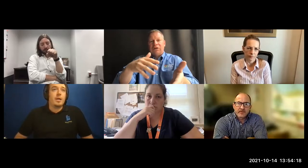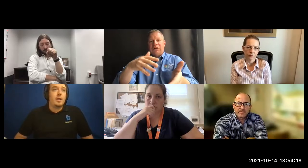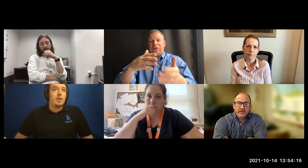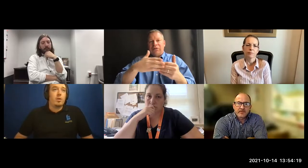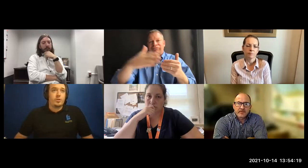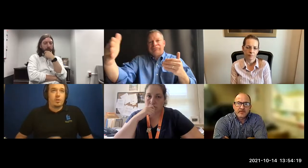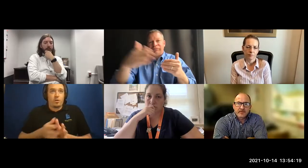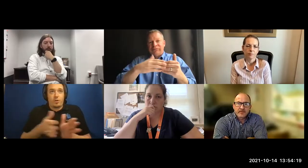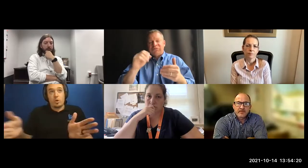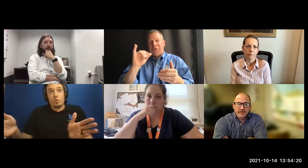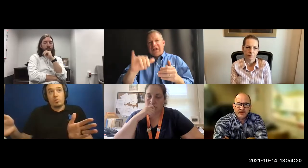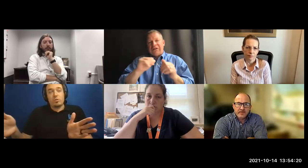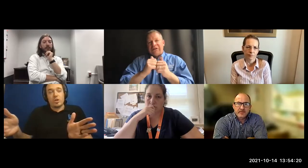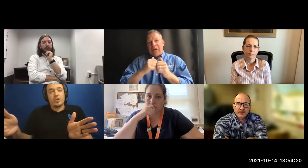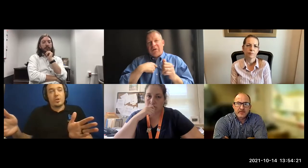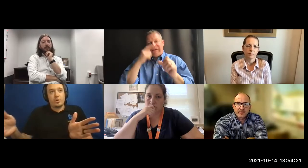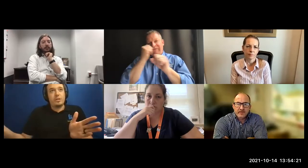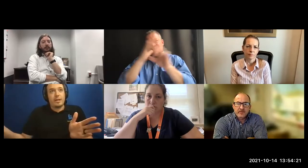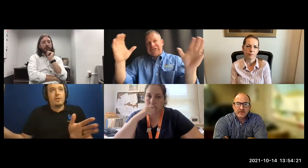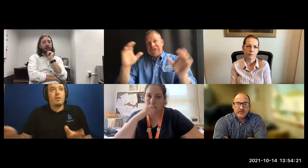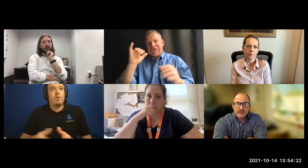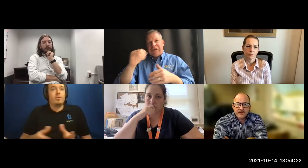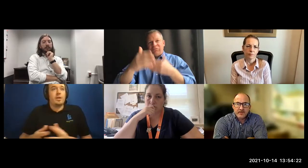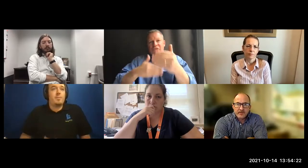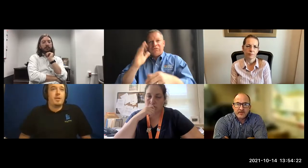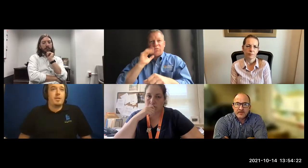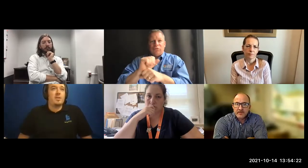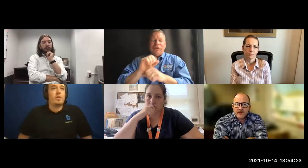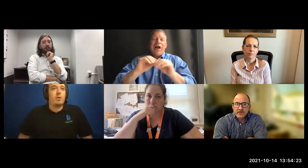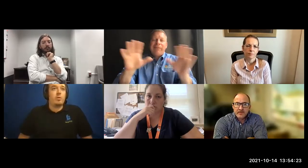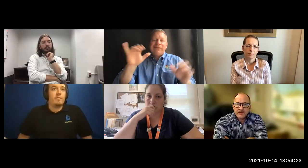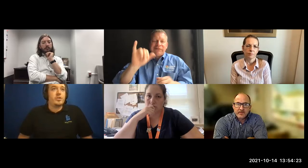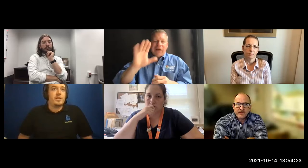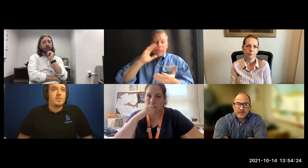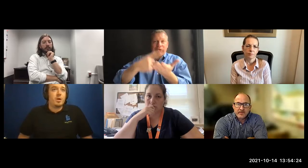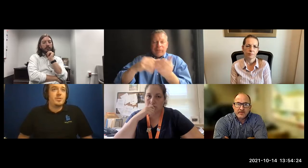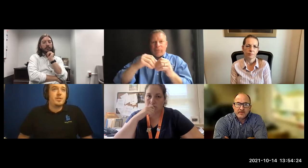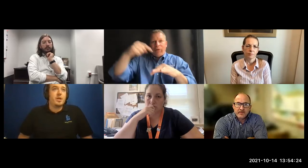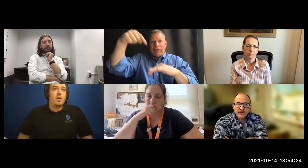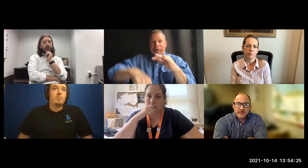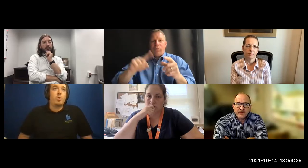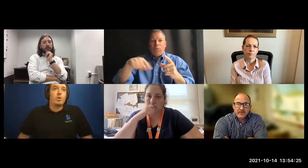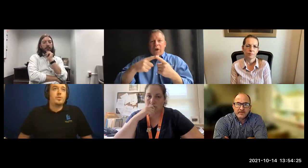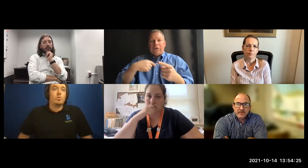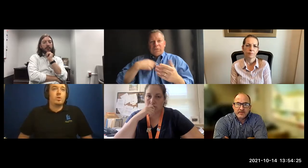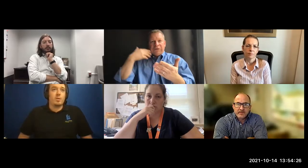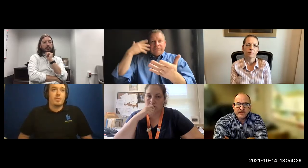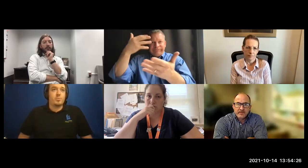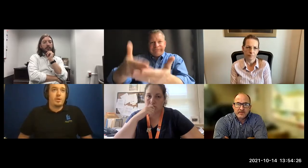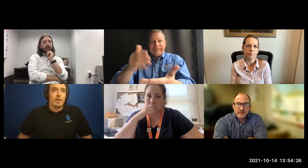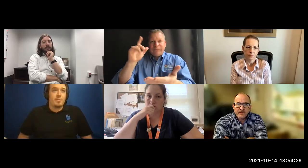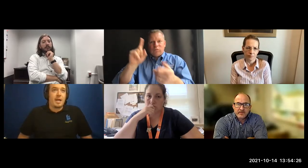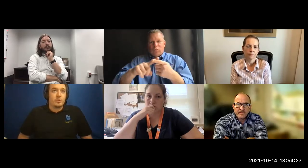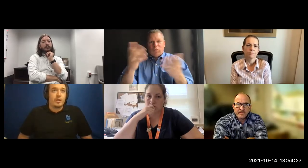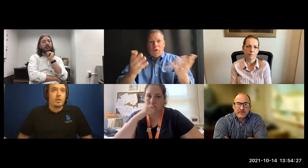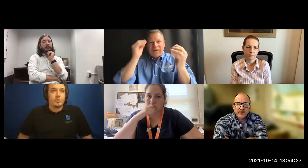by longitudinal data over time, and that's really how we're envisioning this process. Of course, we'll talk about this